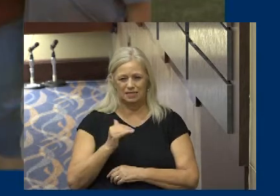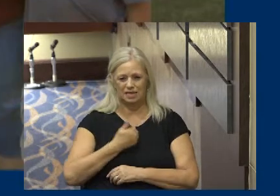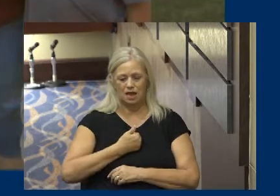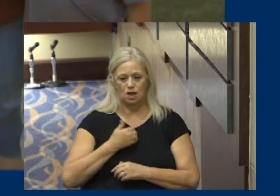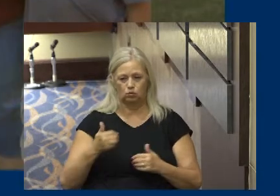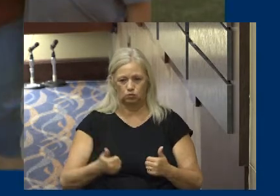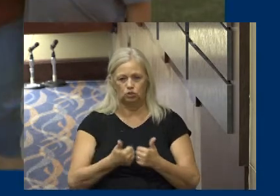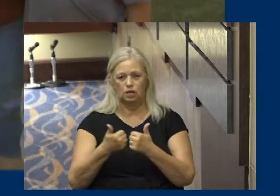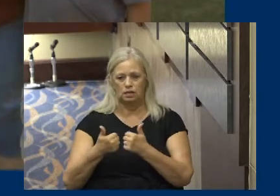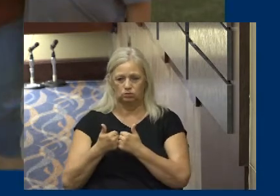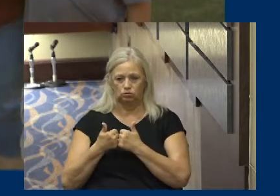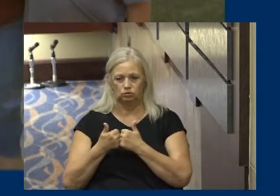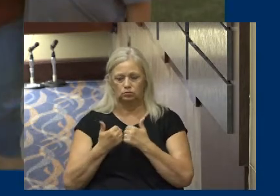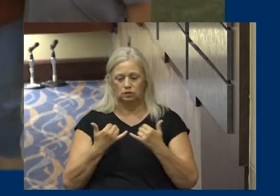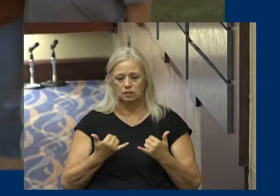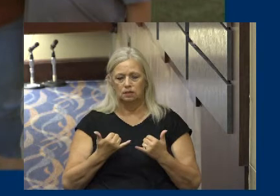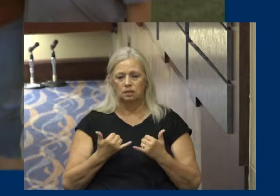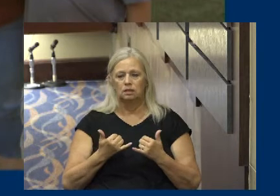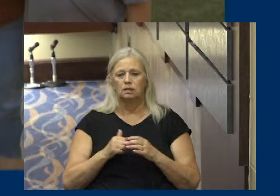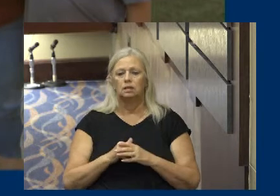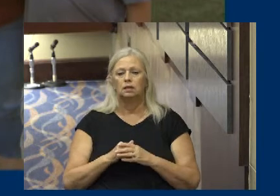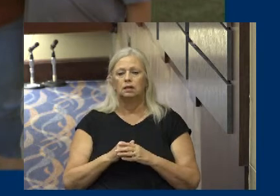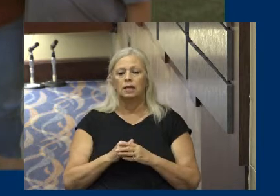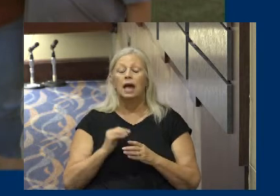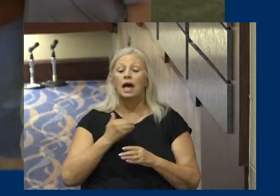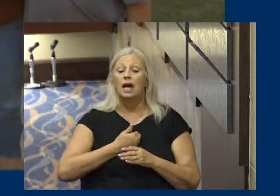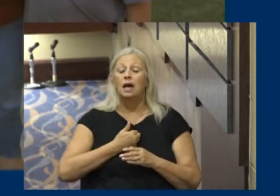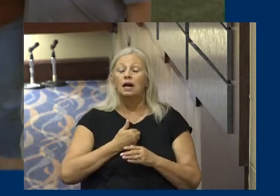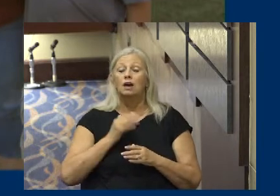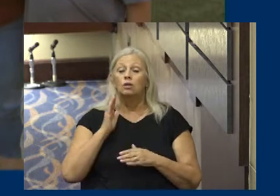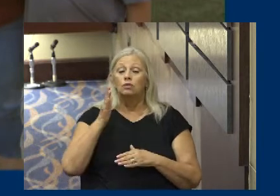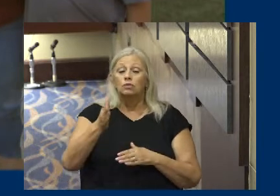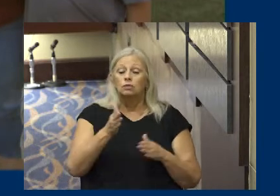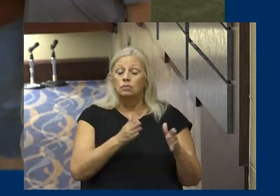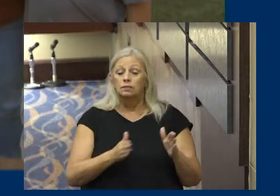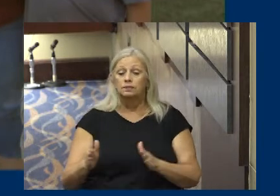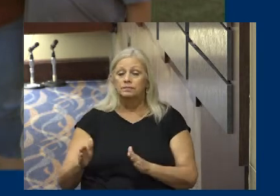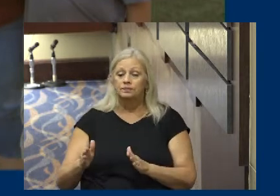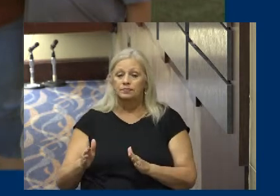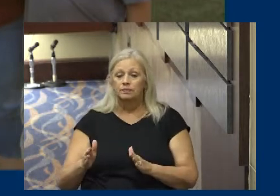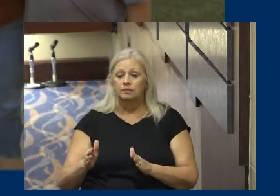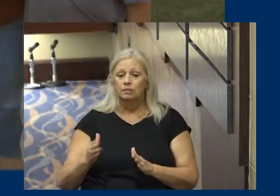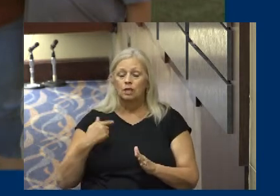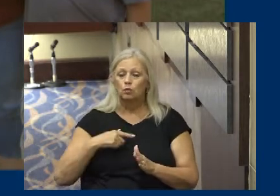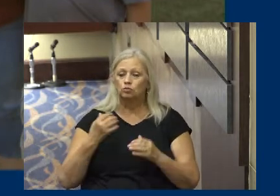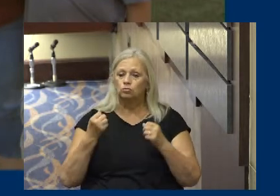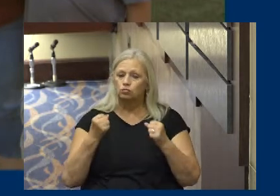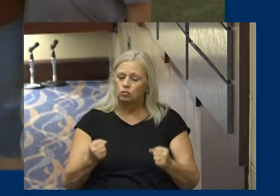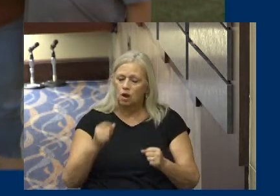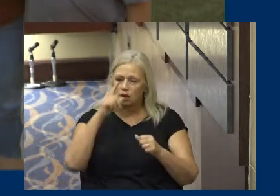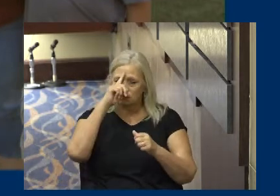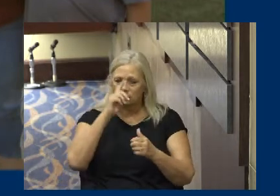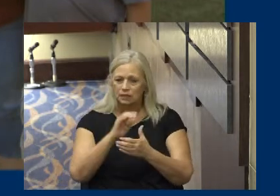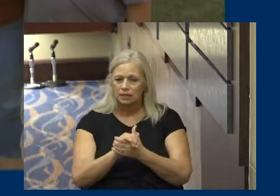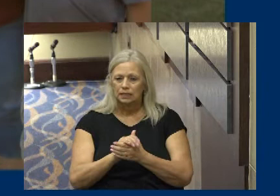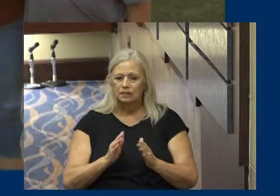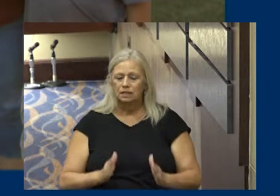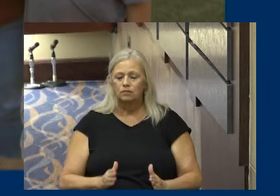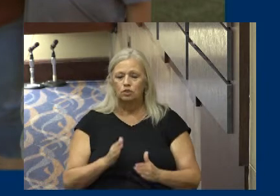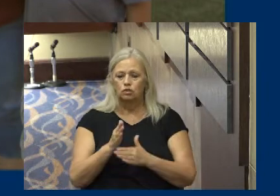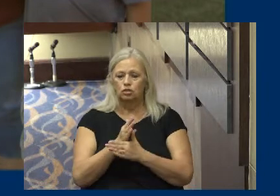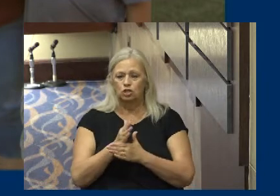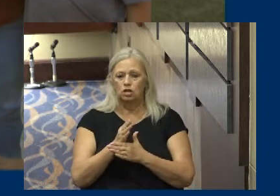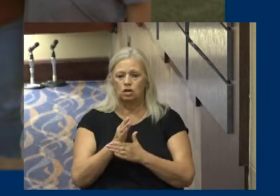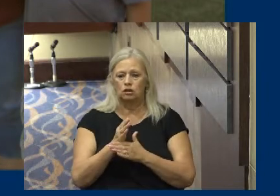that'll show that. So our plans for the future, we're a strong believer that the shared equity